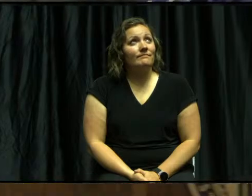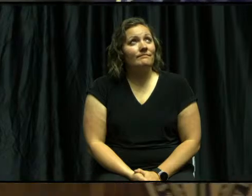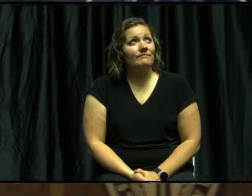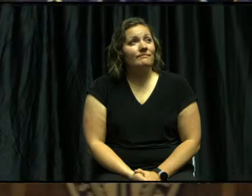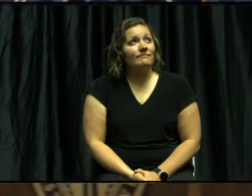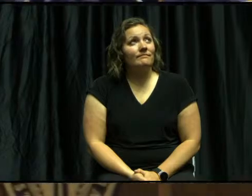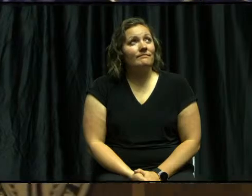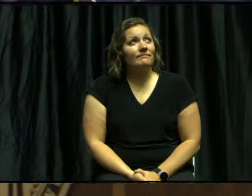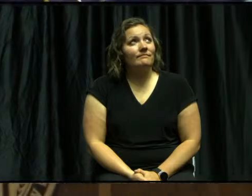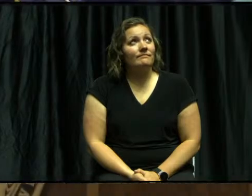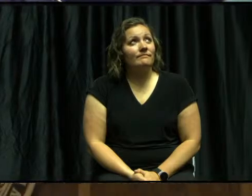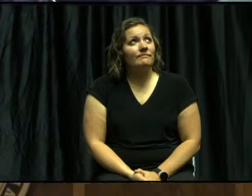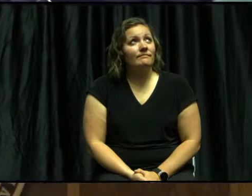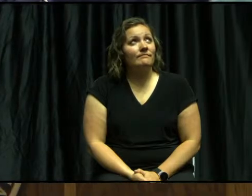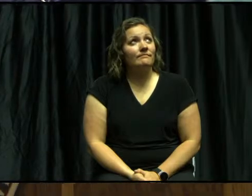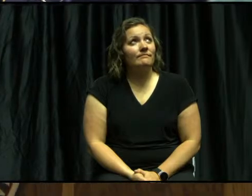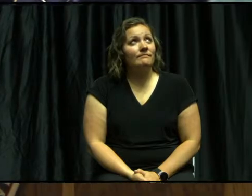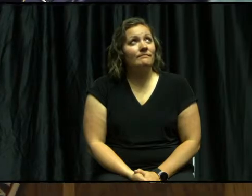Congratulations. Thank you so much.